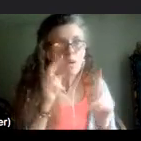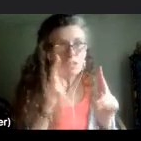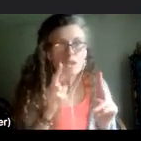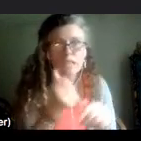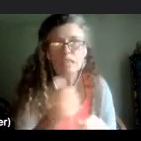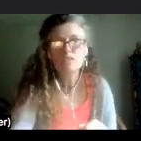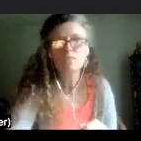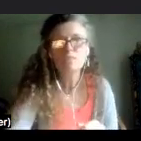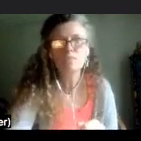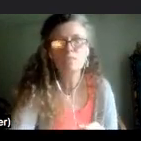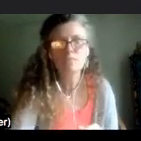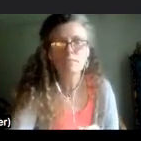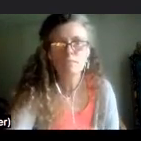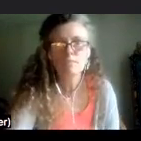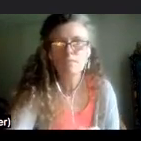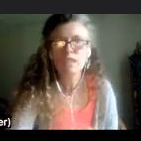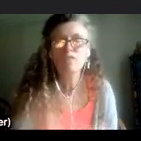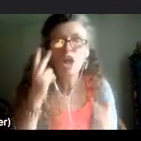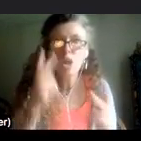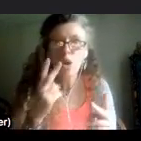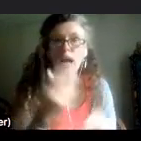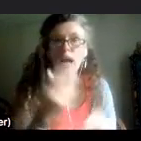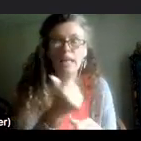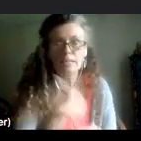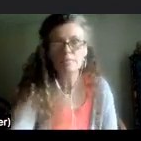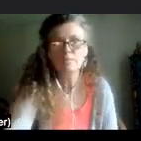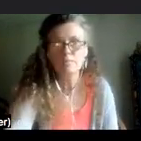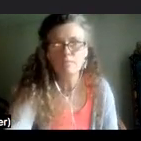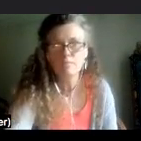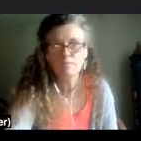you have to look at your children as not you and not try to shape them to be you.